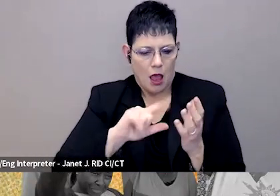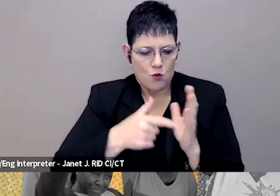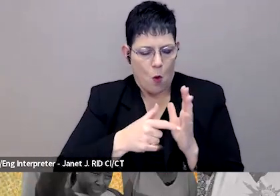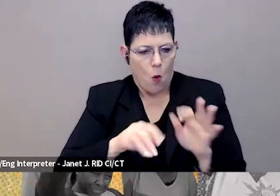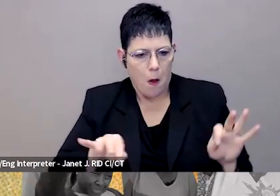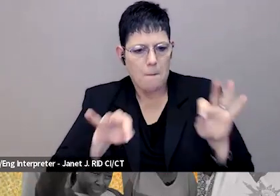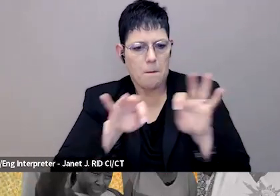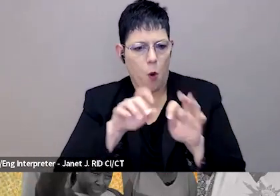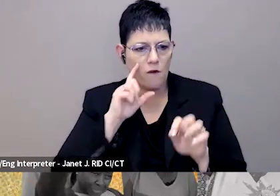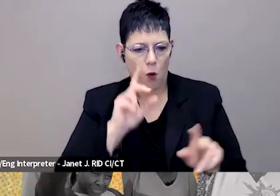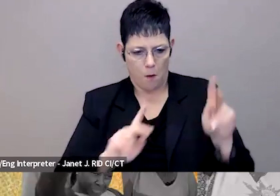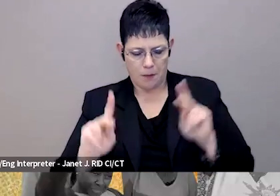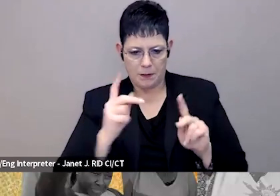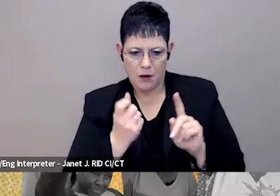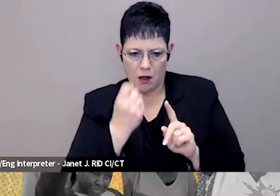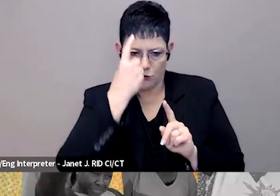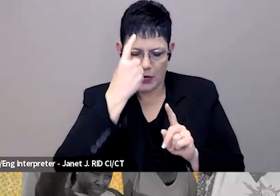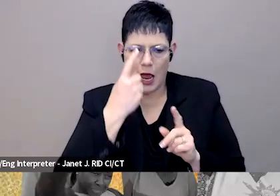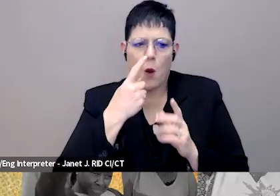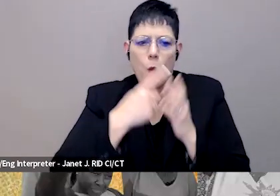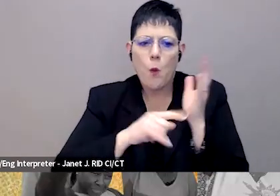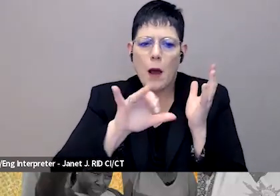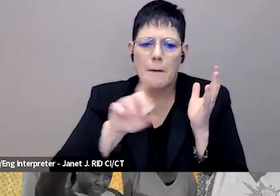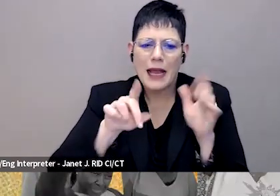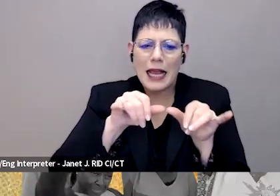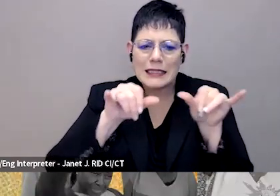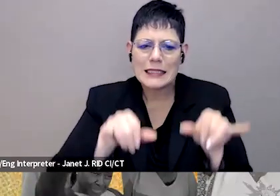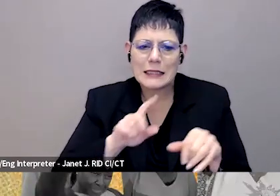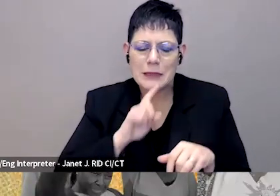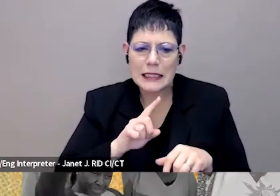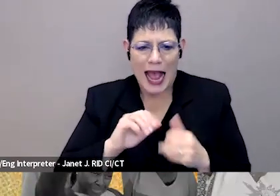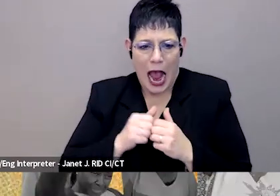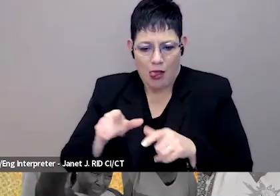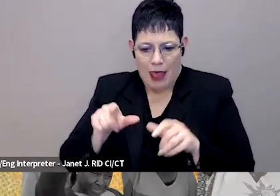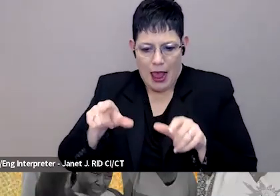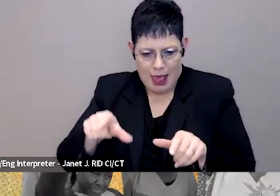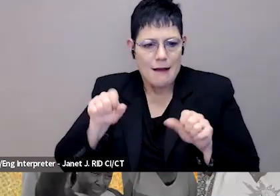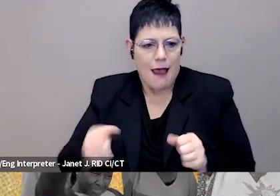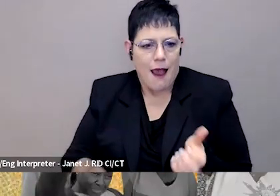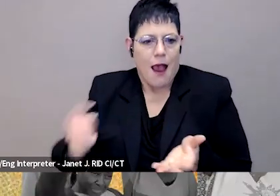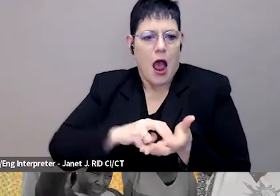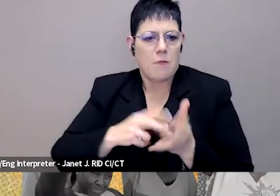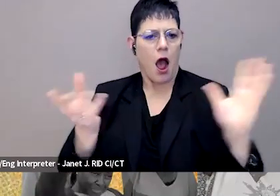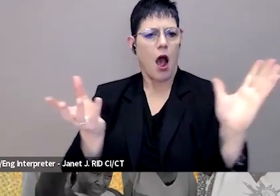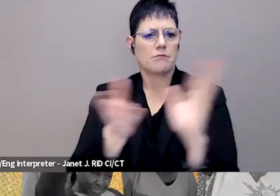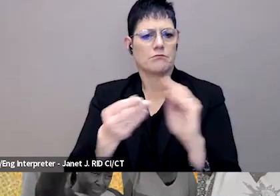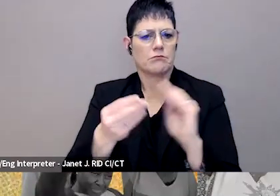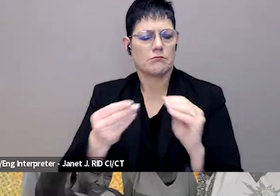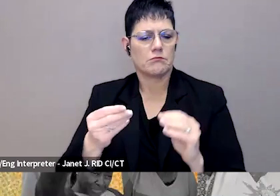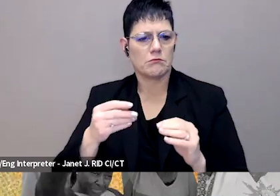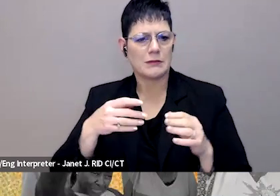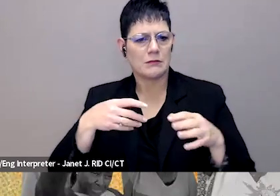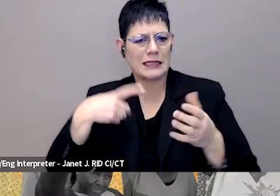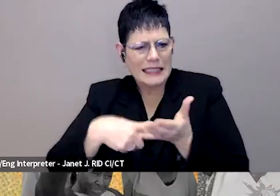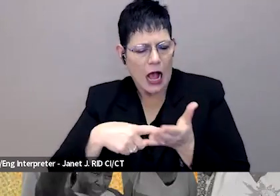going on in these Medicaid systems and are able to amplify their voices and have influence over the decisions and policies